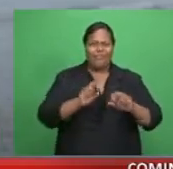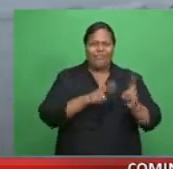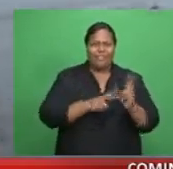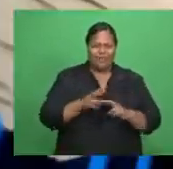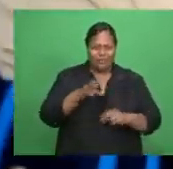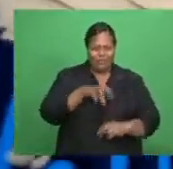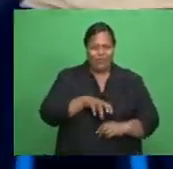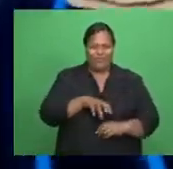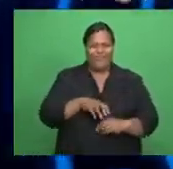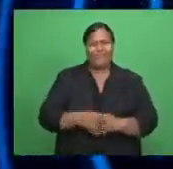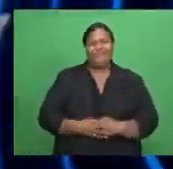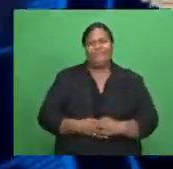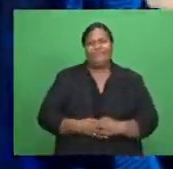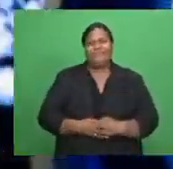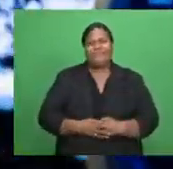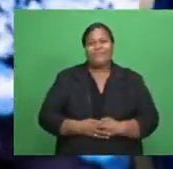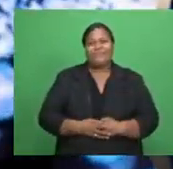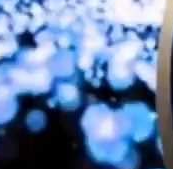us.